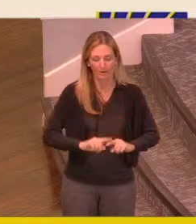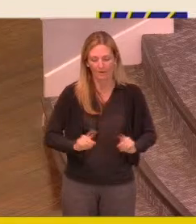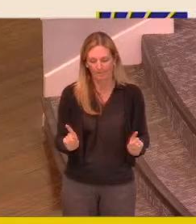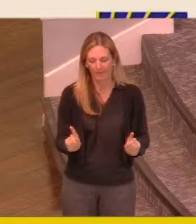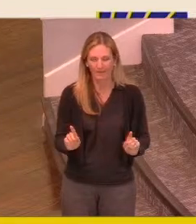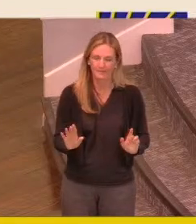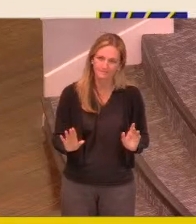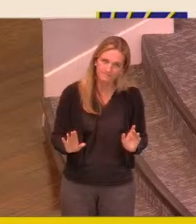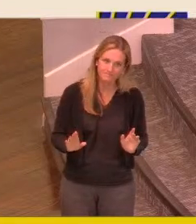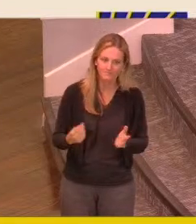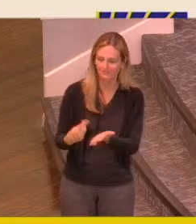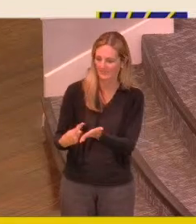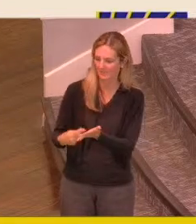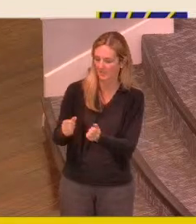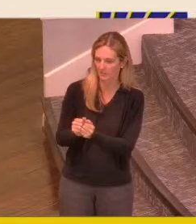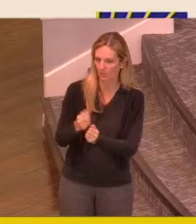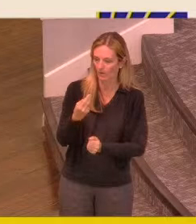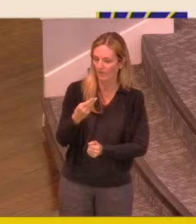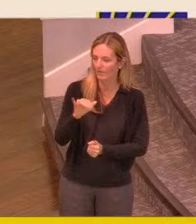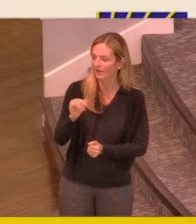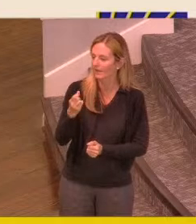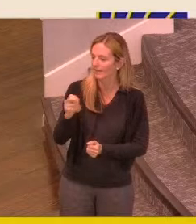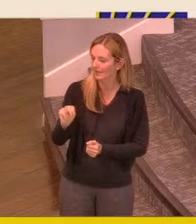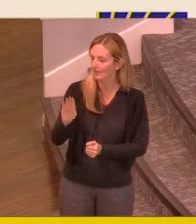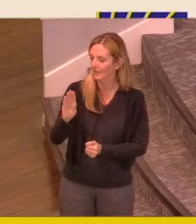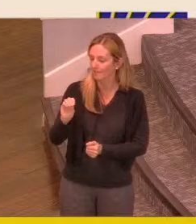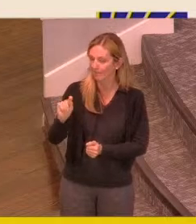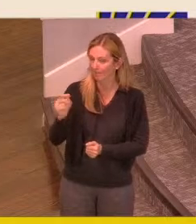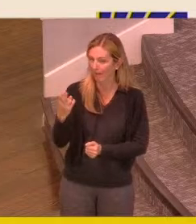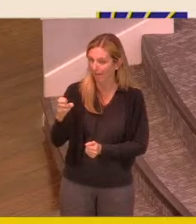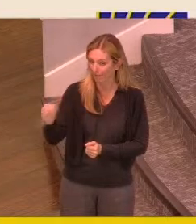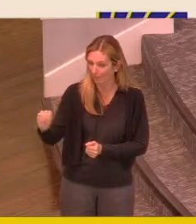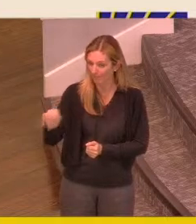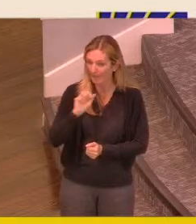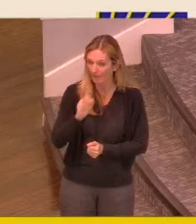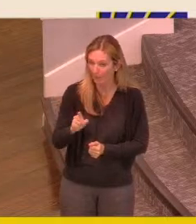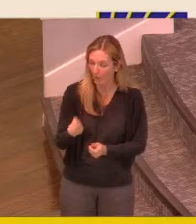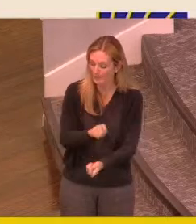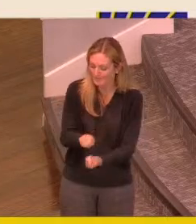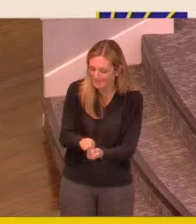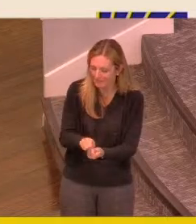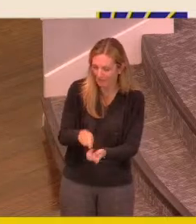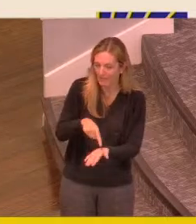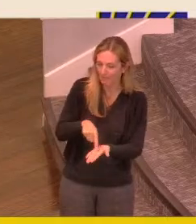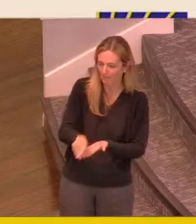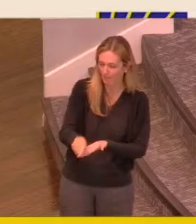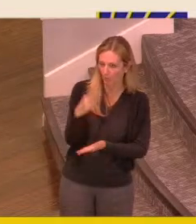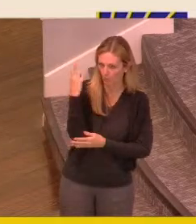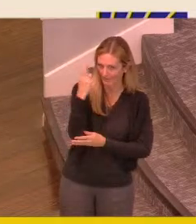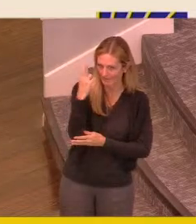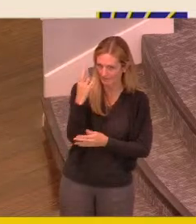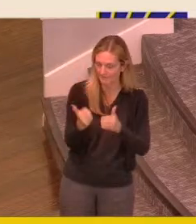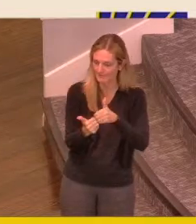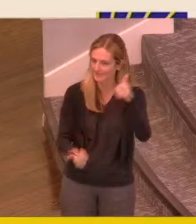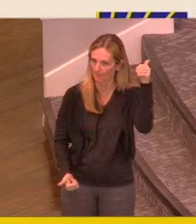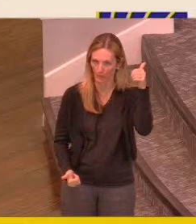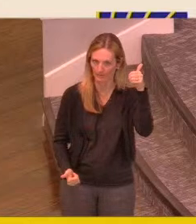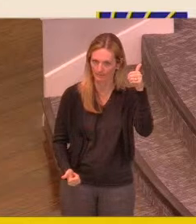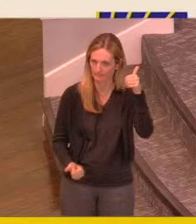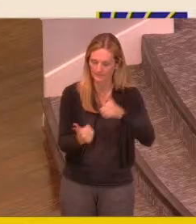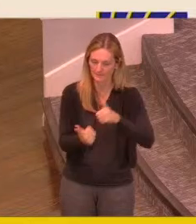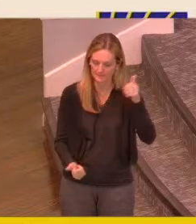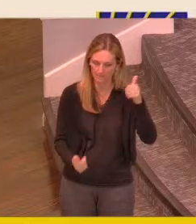talking with Ms. Higginbotham, there are some very specific funding reasons that that salary schedule needs to remain separate for